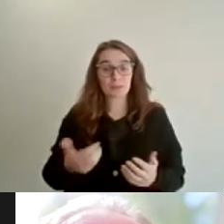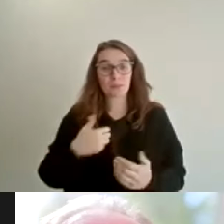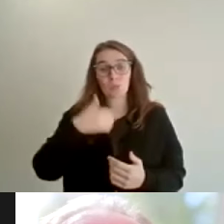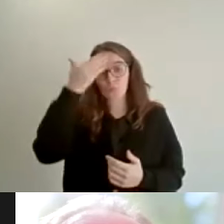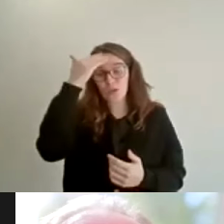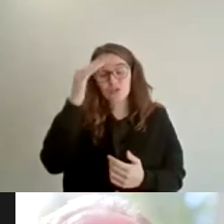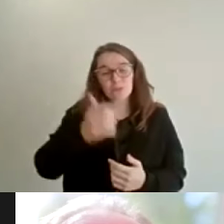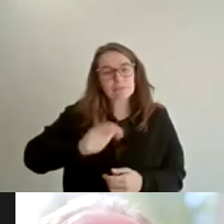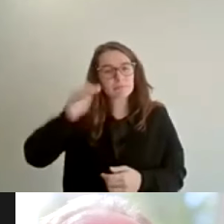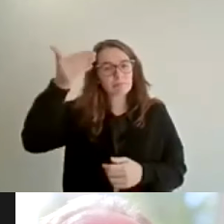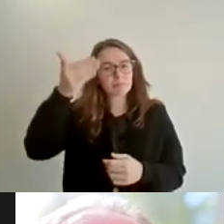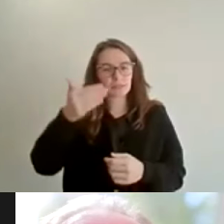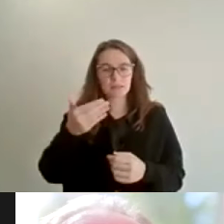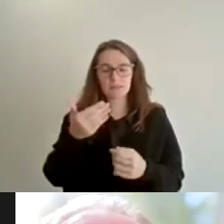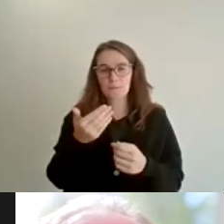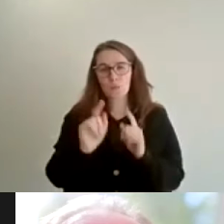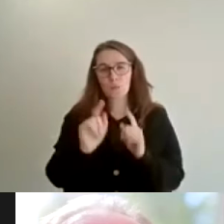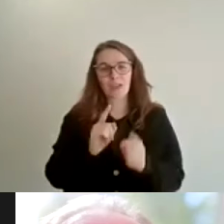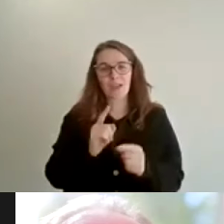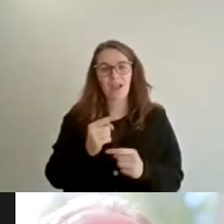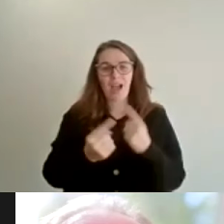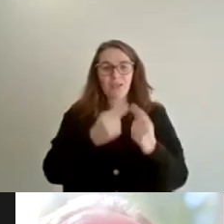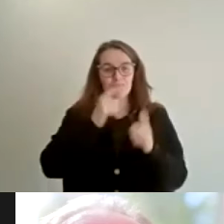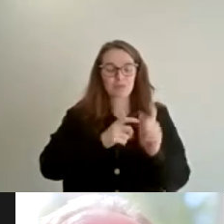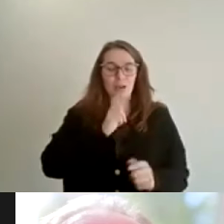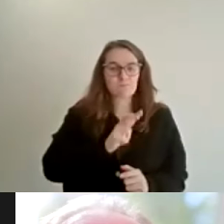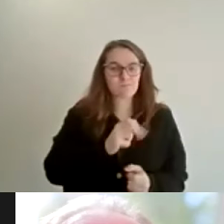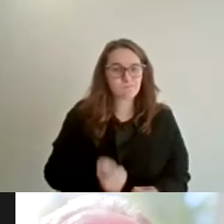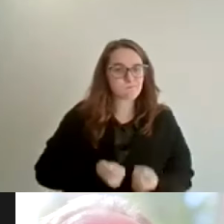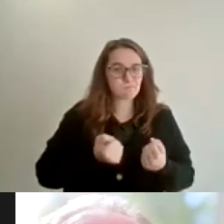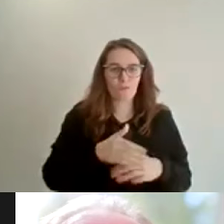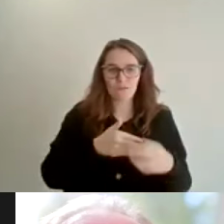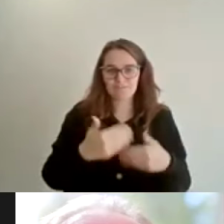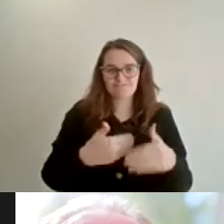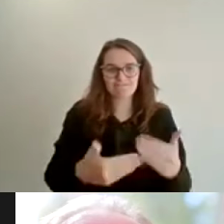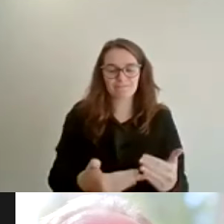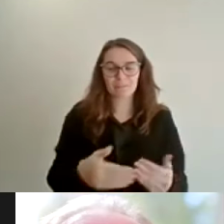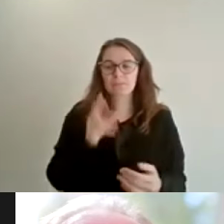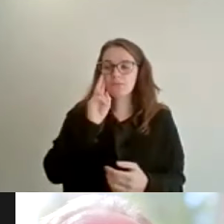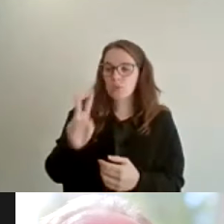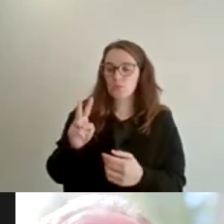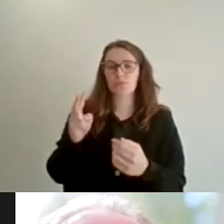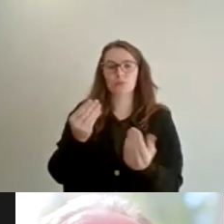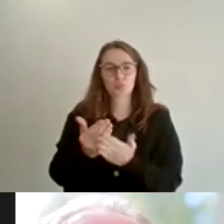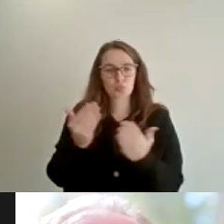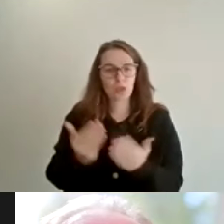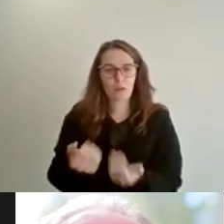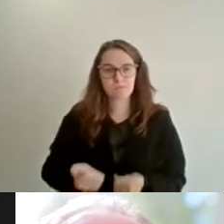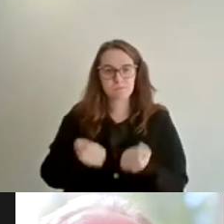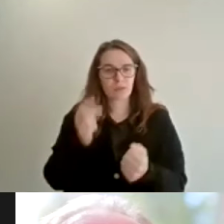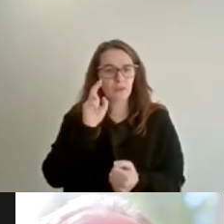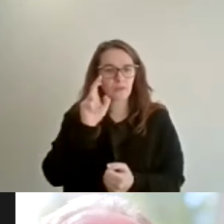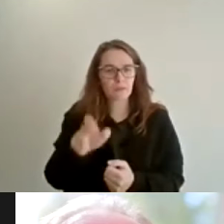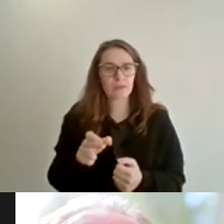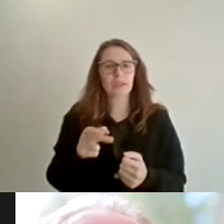I think the university itself is responsible for that, and even so, yeah, the student can go to student union, and even